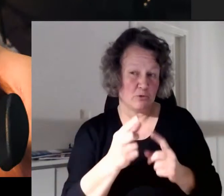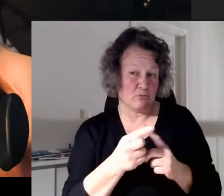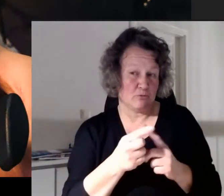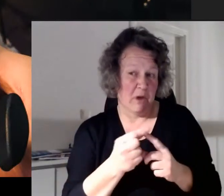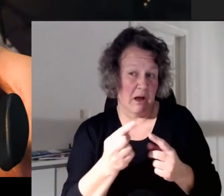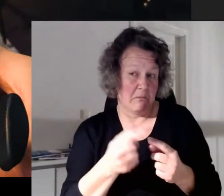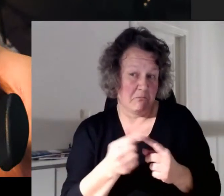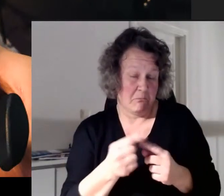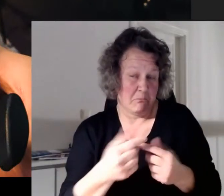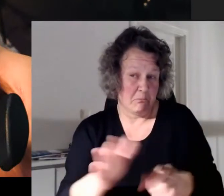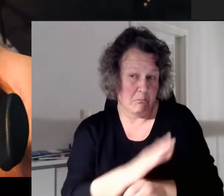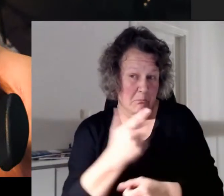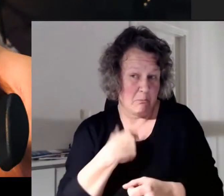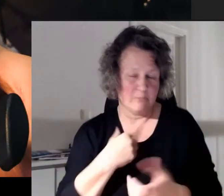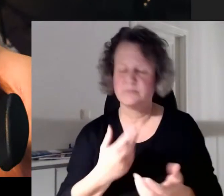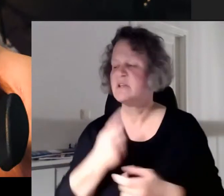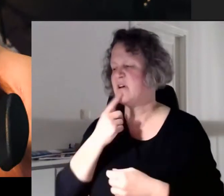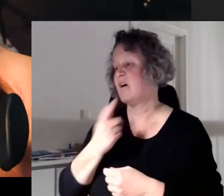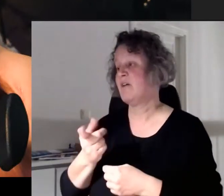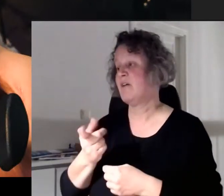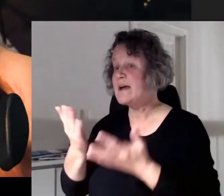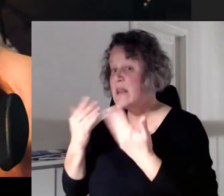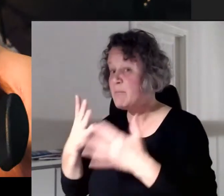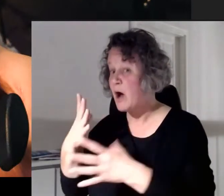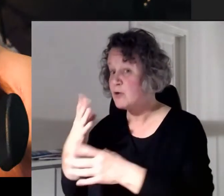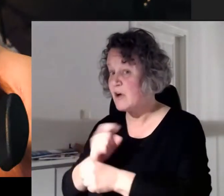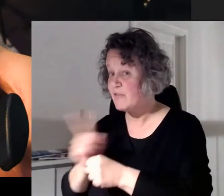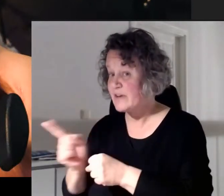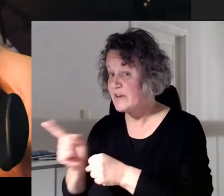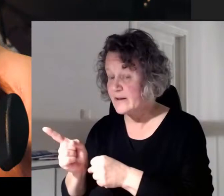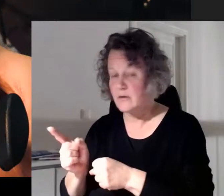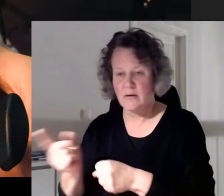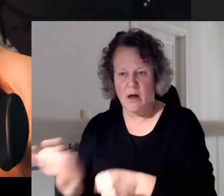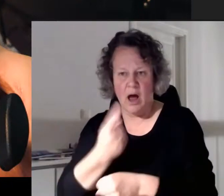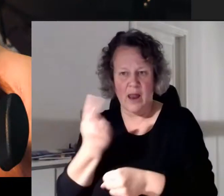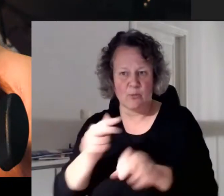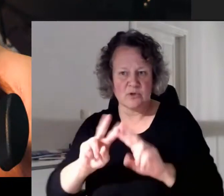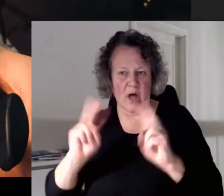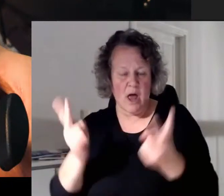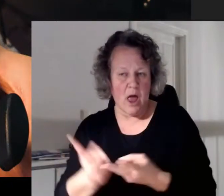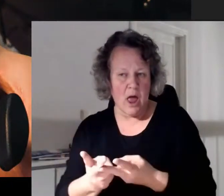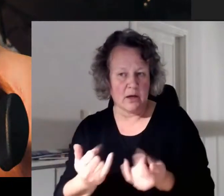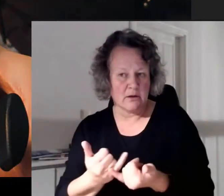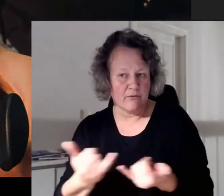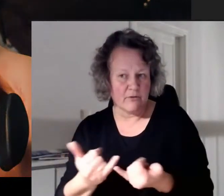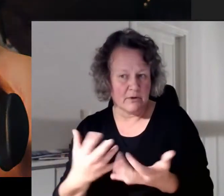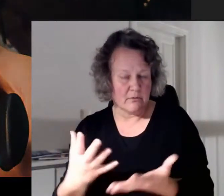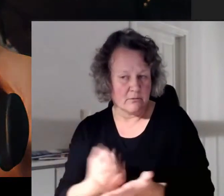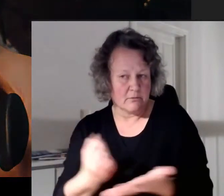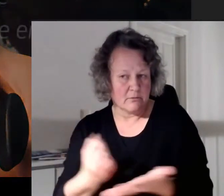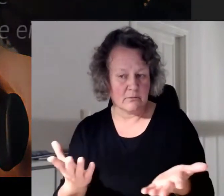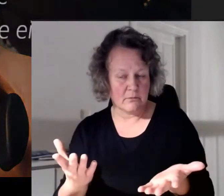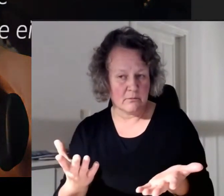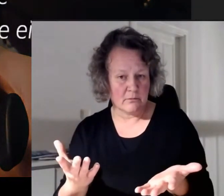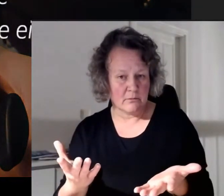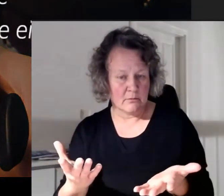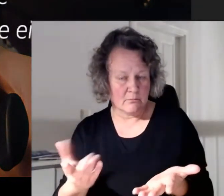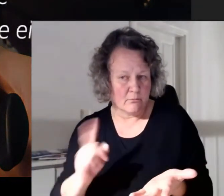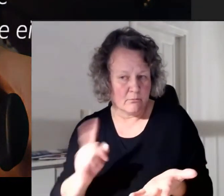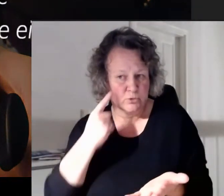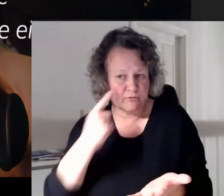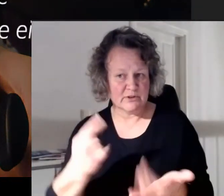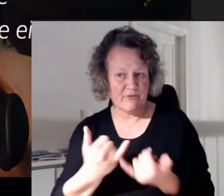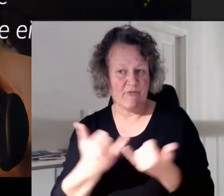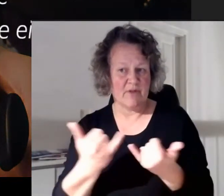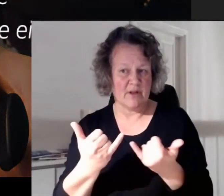quite briefly. He said, if we cannot manage the climate, we need to live subterraneously. And